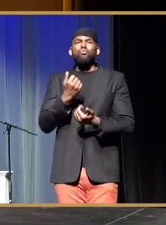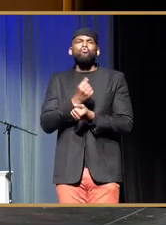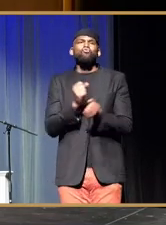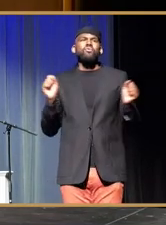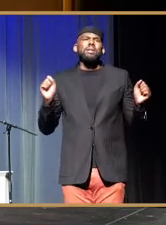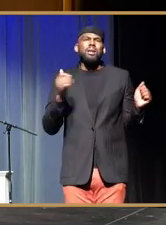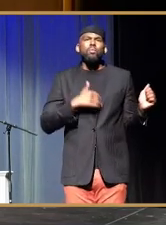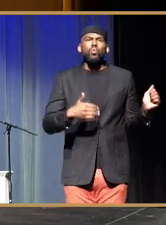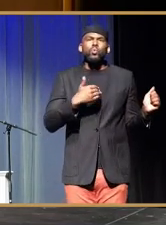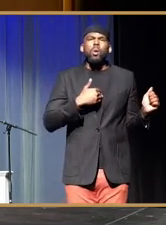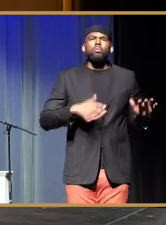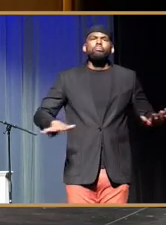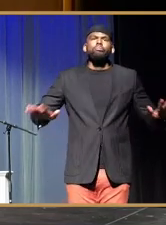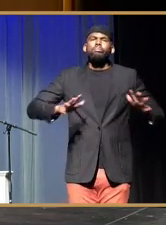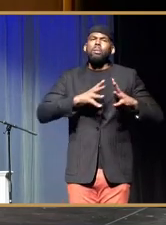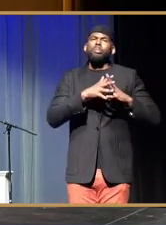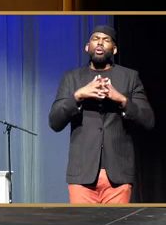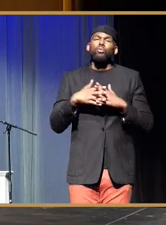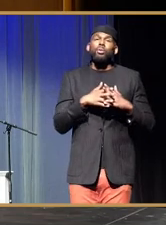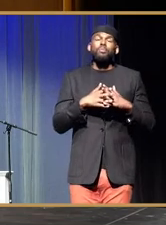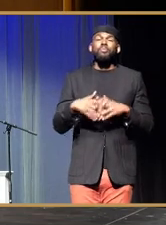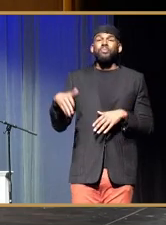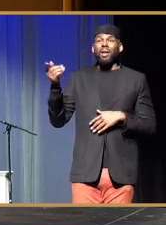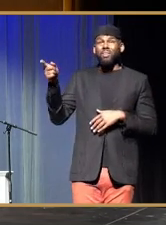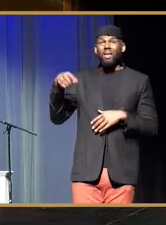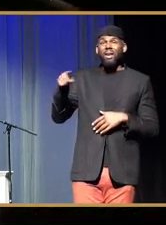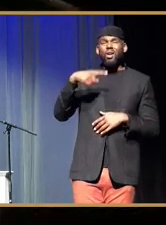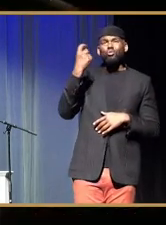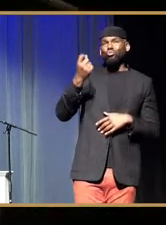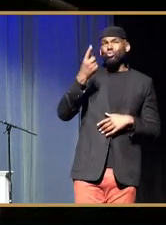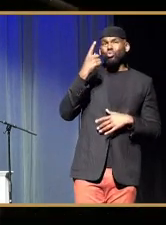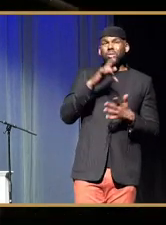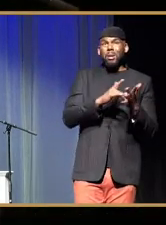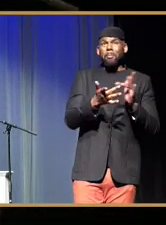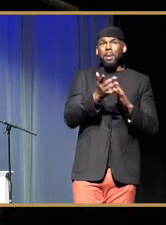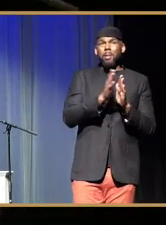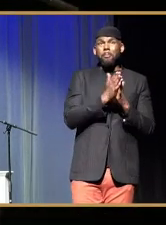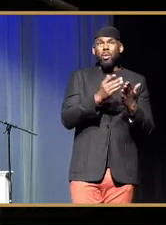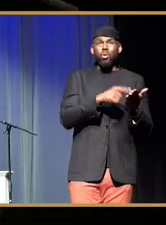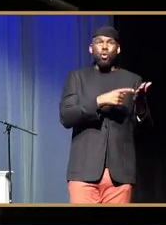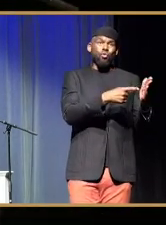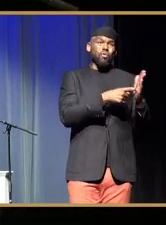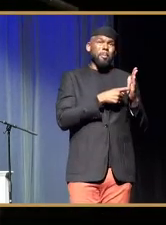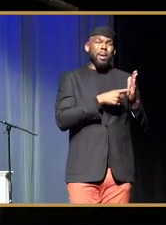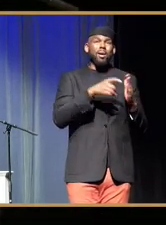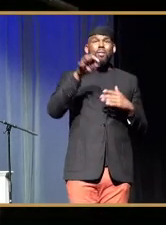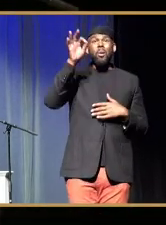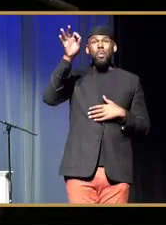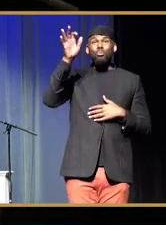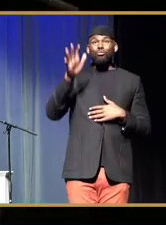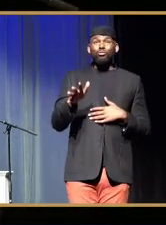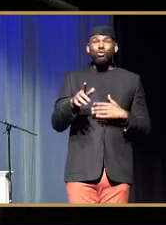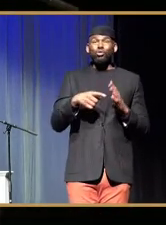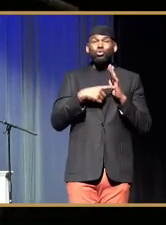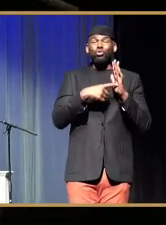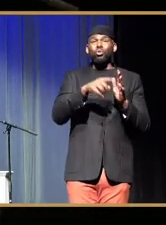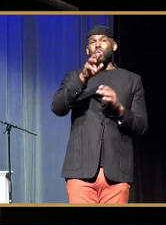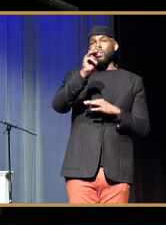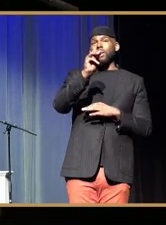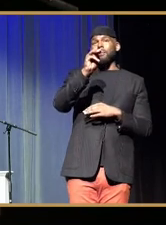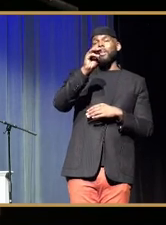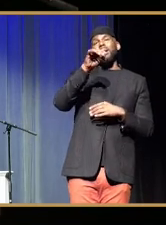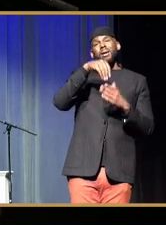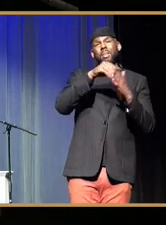redeem the soul of America. They understood that the biblical mandate of the preacher, as outlined in Micah